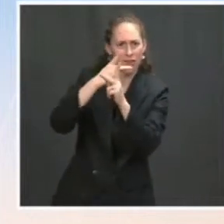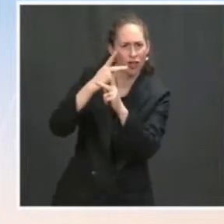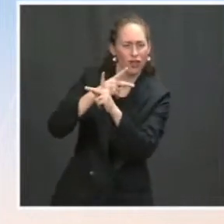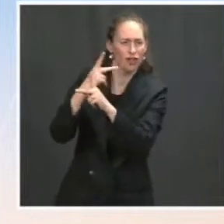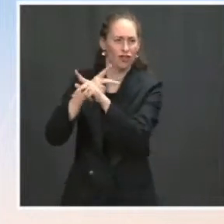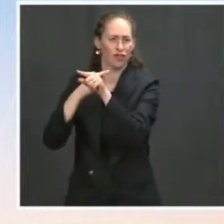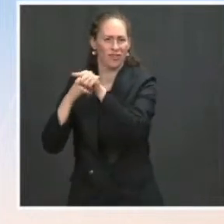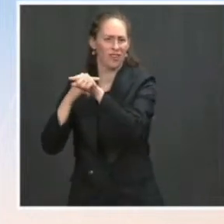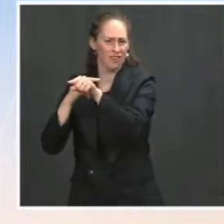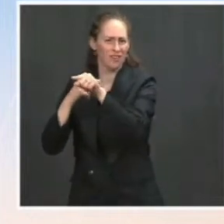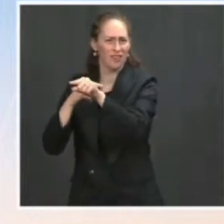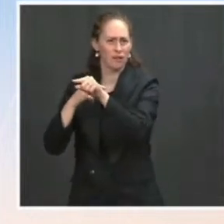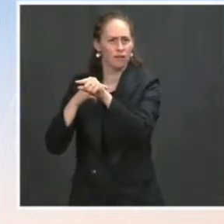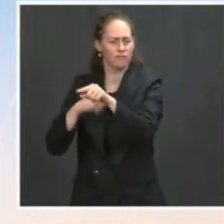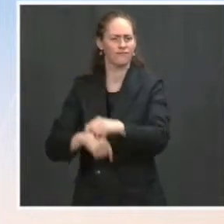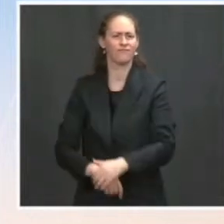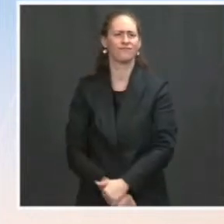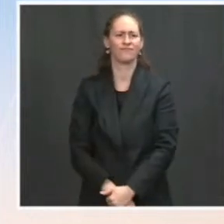course, infect